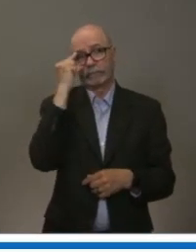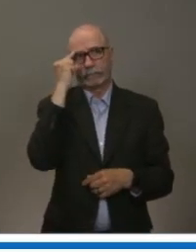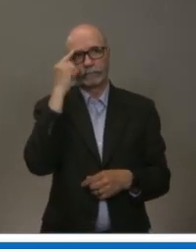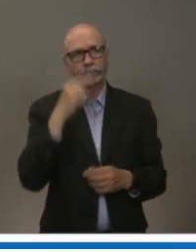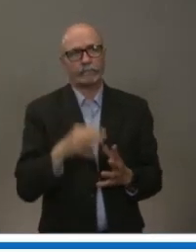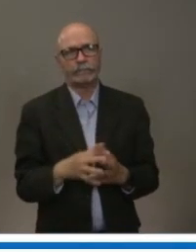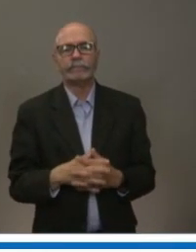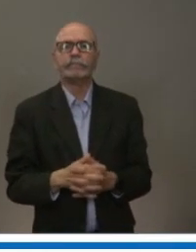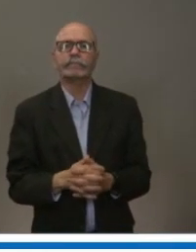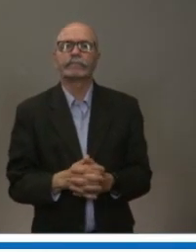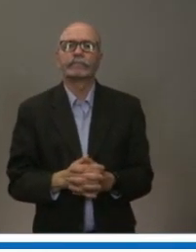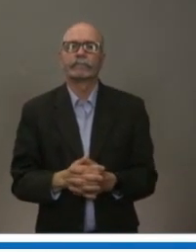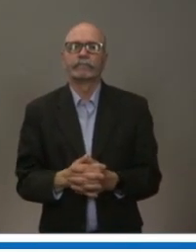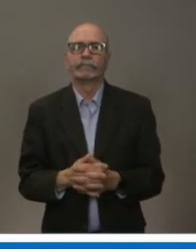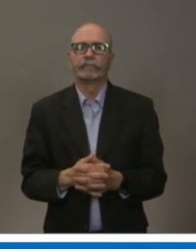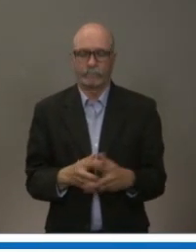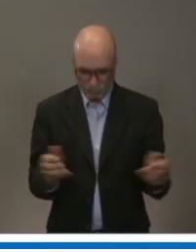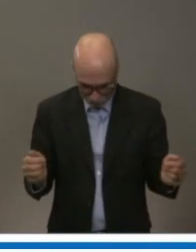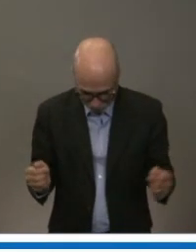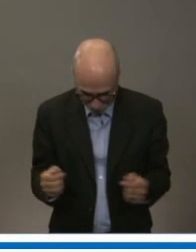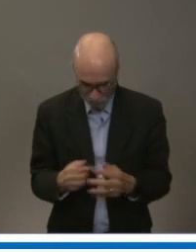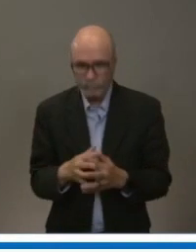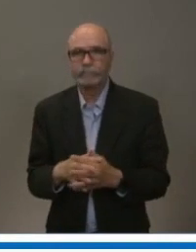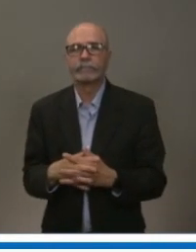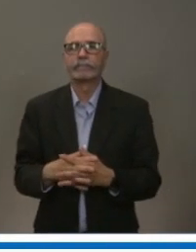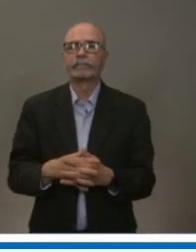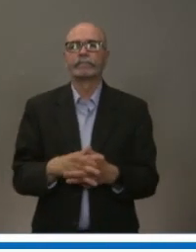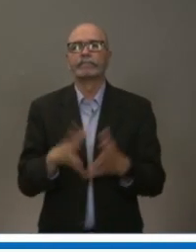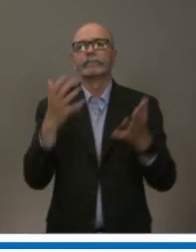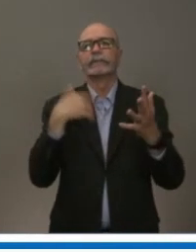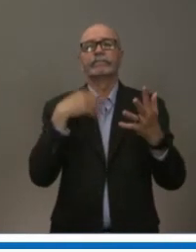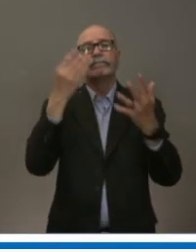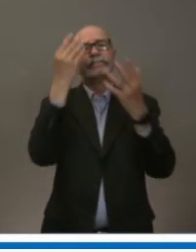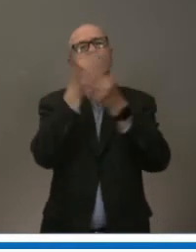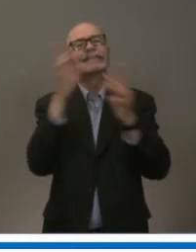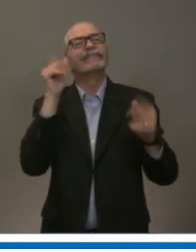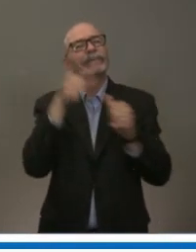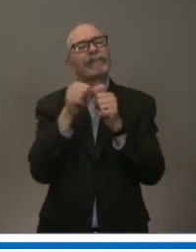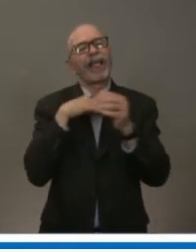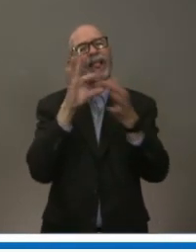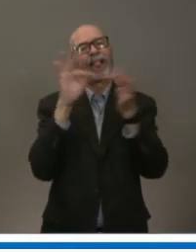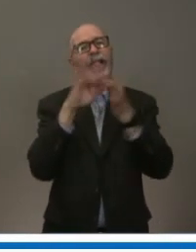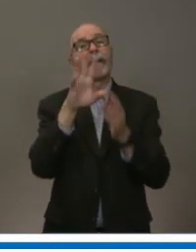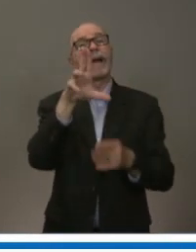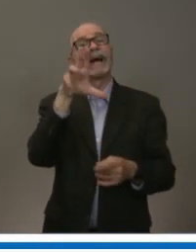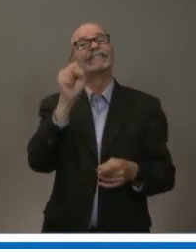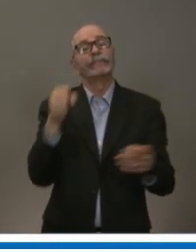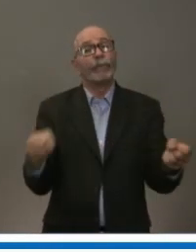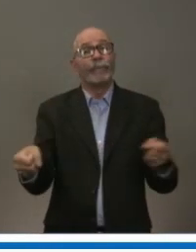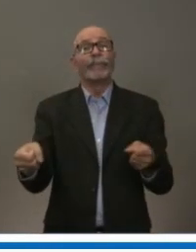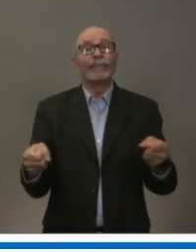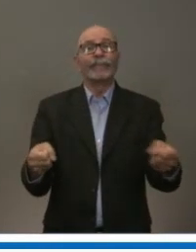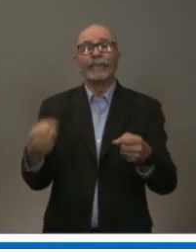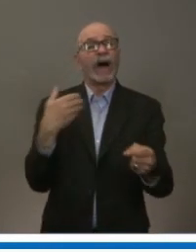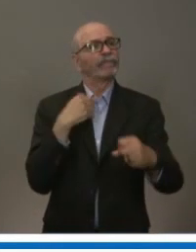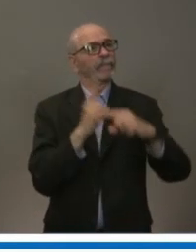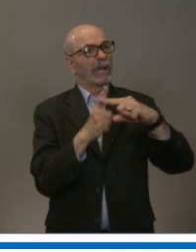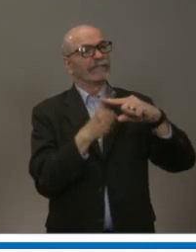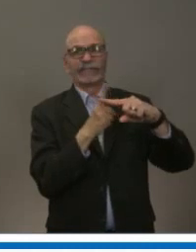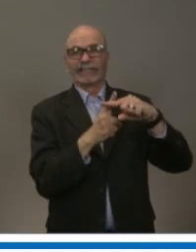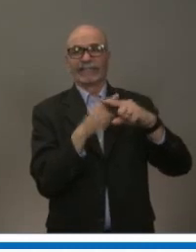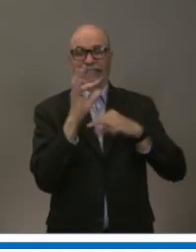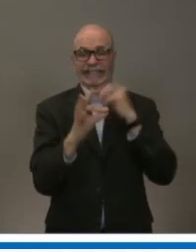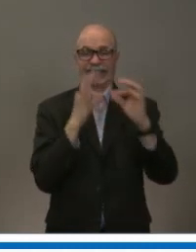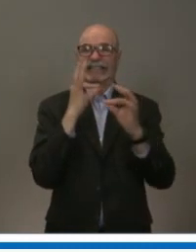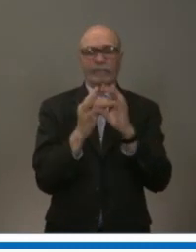a public service announcement went out about the transit driver being testing positive for COVID-19. I guess I'm just wondering, from a